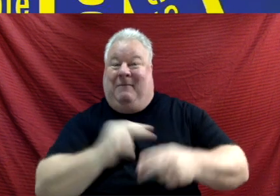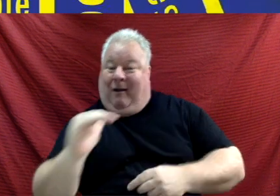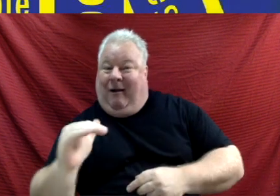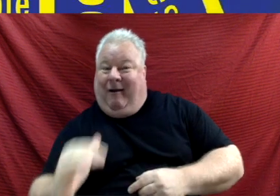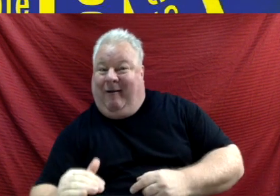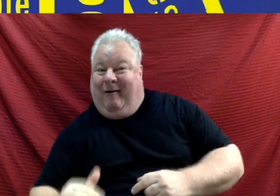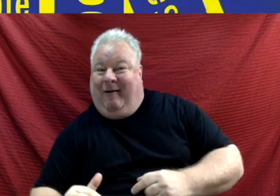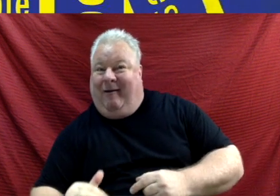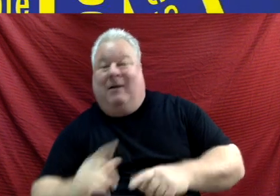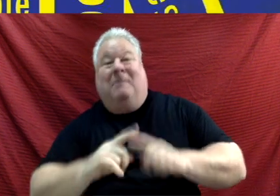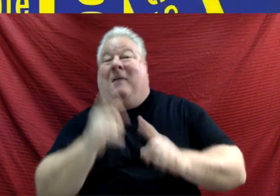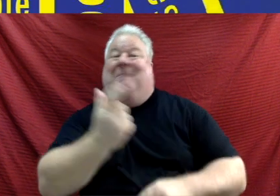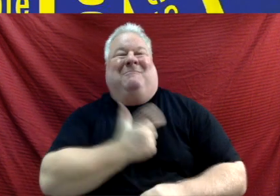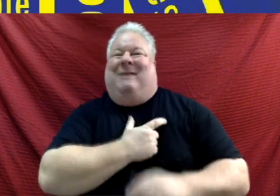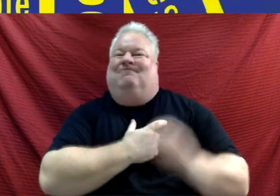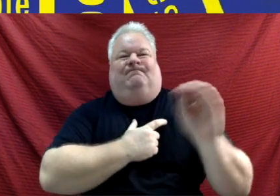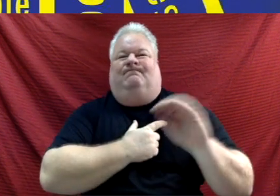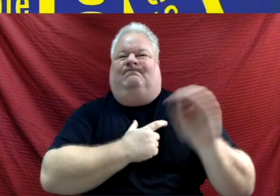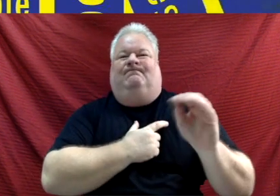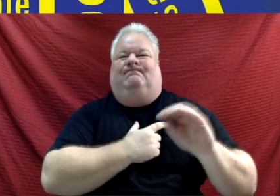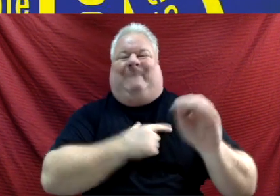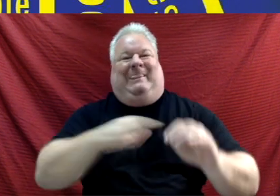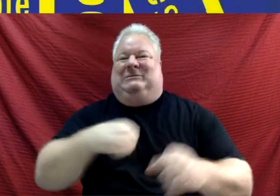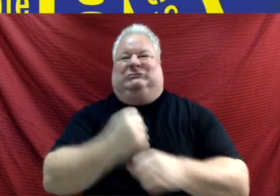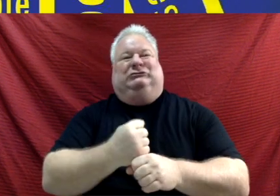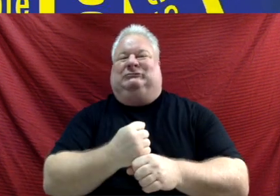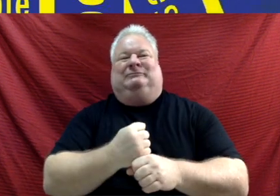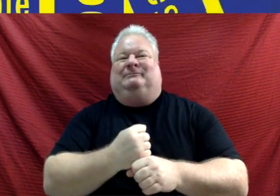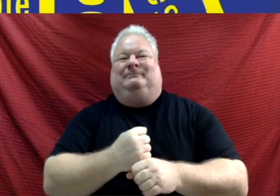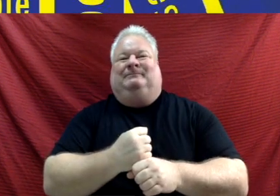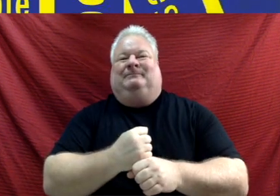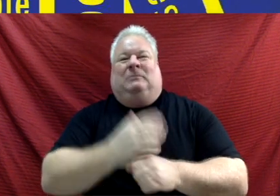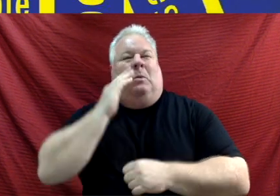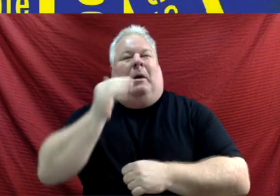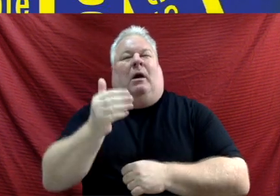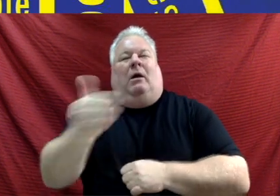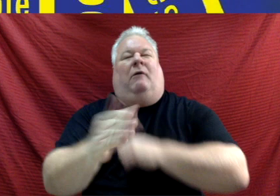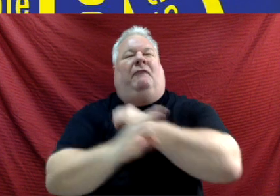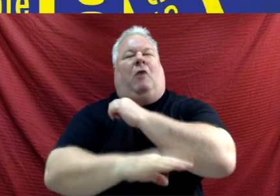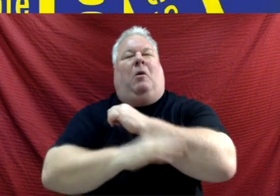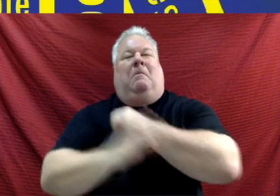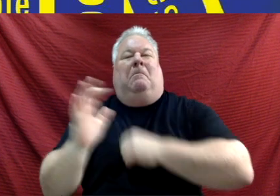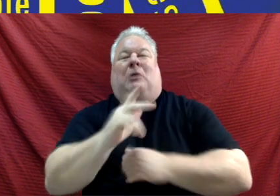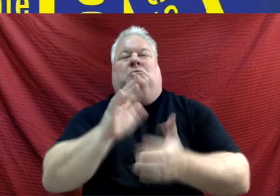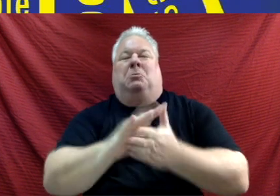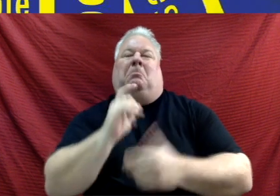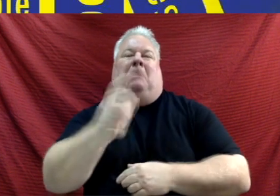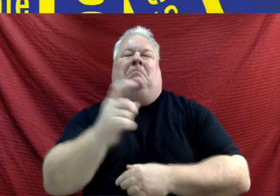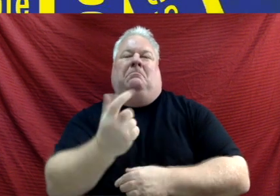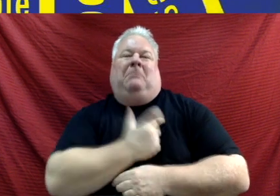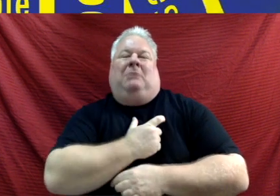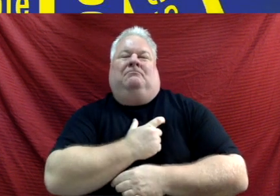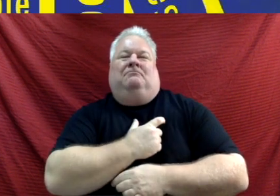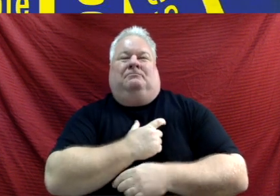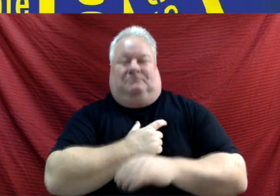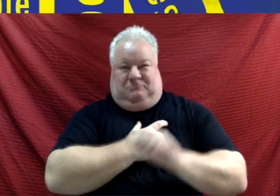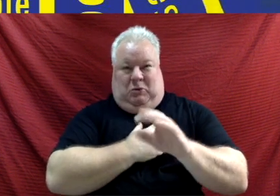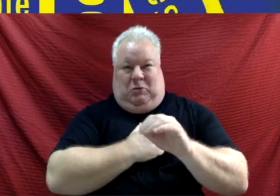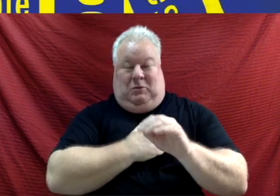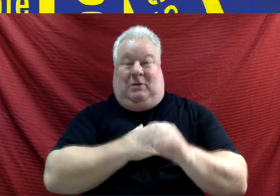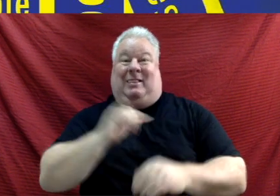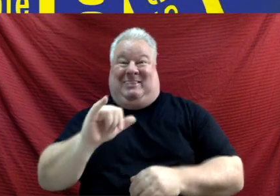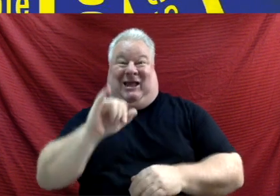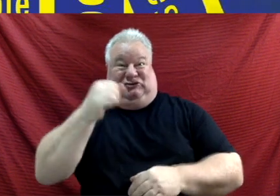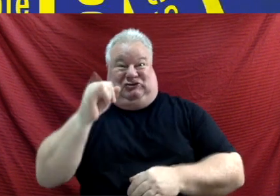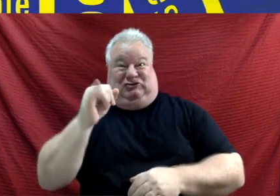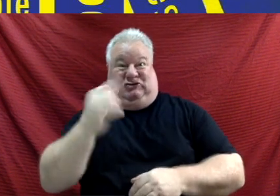you, but as of right now, we can't give you a button for this year. We'll get you one next year. So once